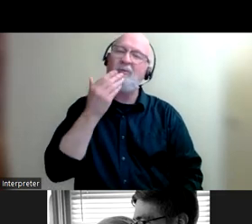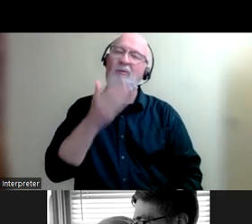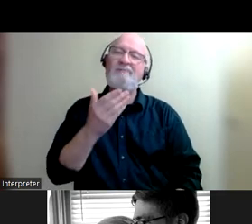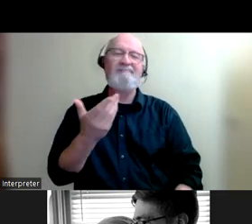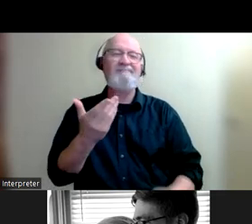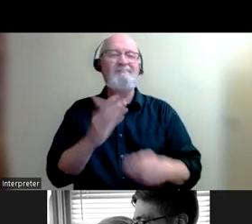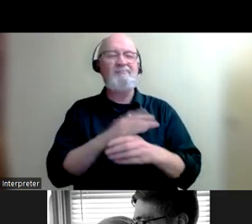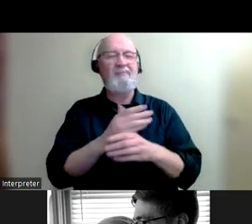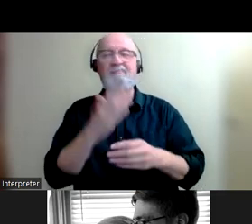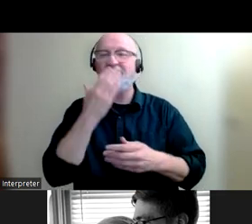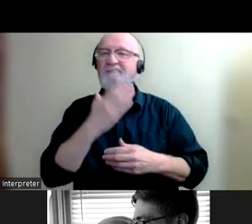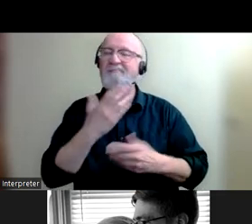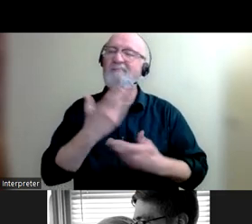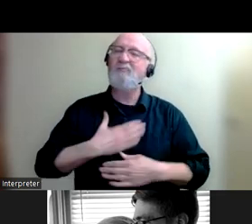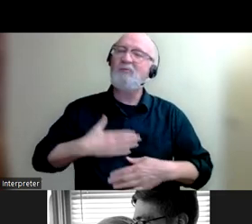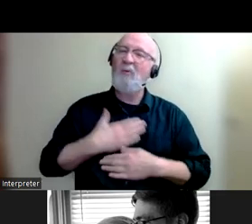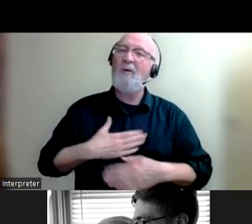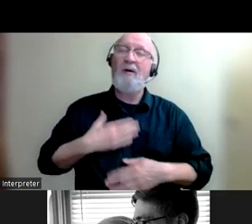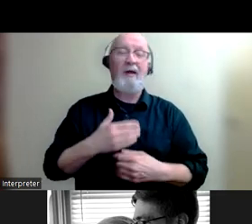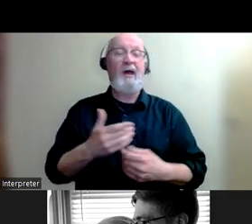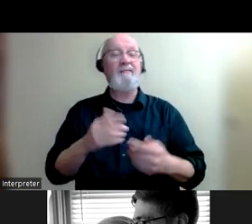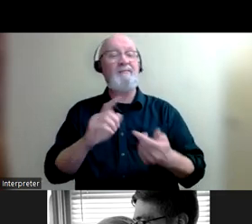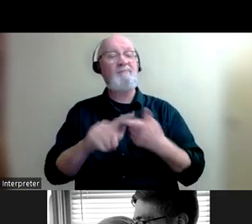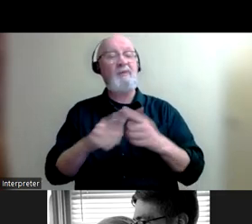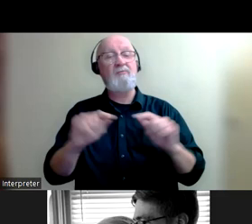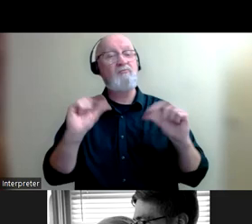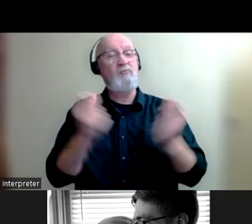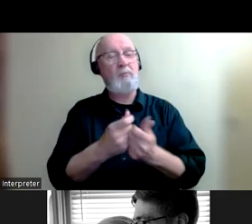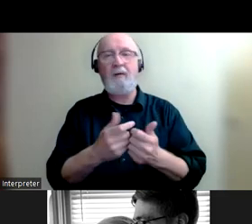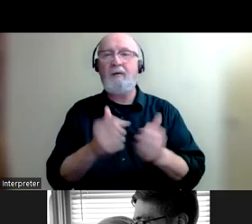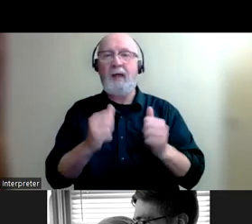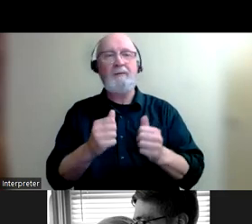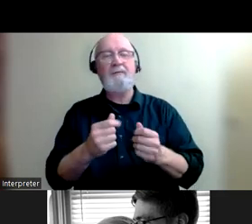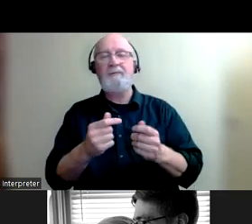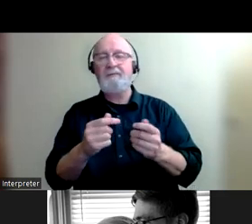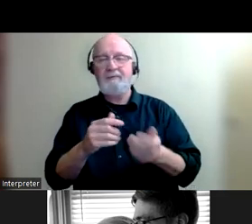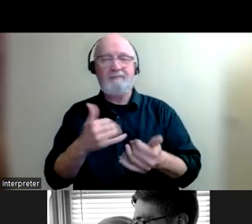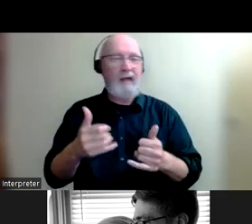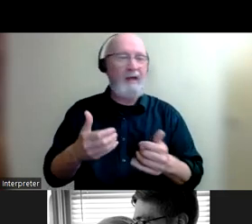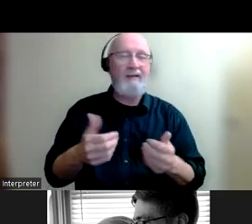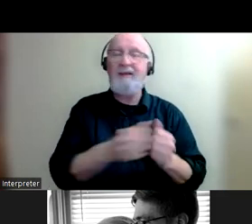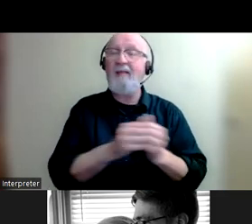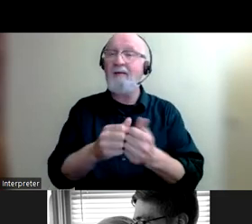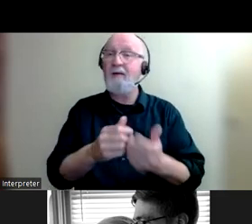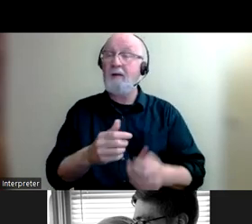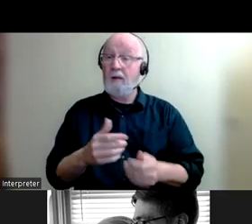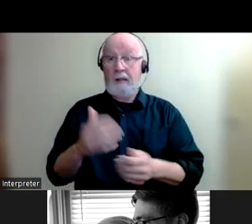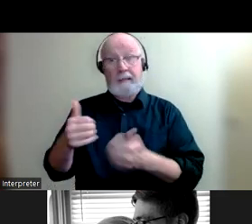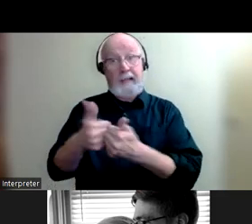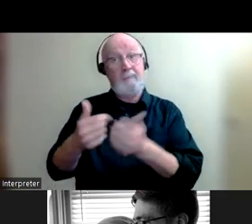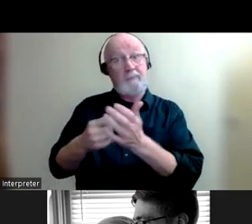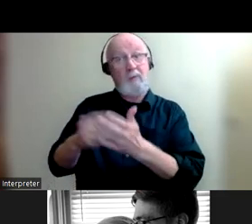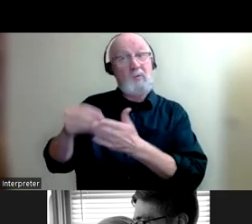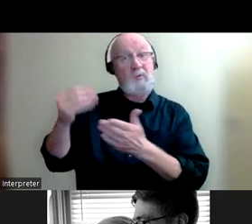Memories and getting to know people. And and then some of those can get quite pricey. So it's nice that